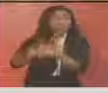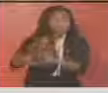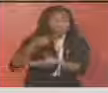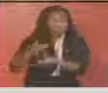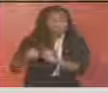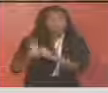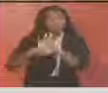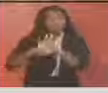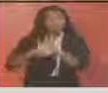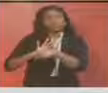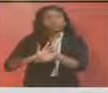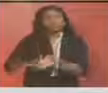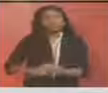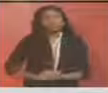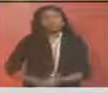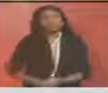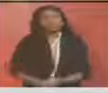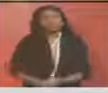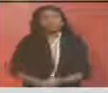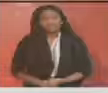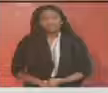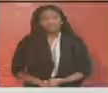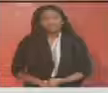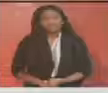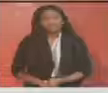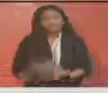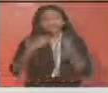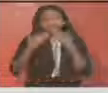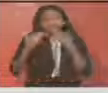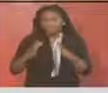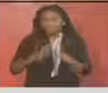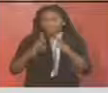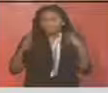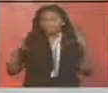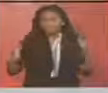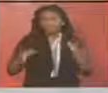variants of the vaccines to tackle the new variants of the virus. Thank you very much.